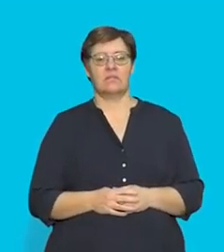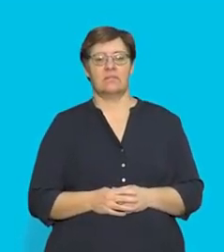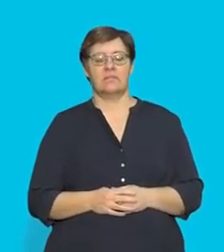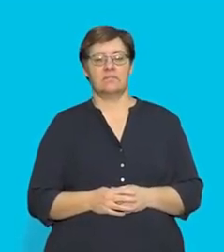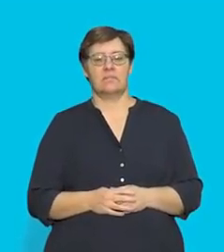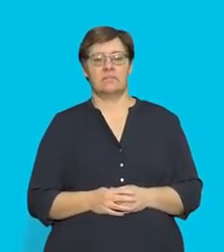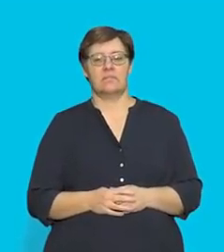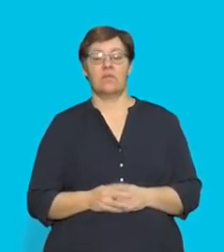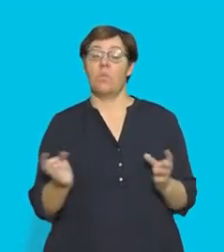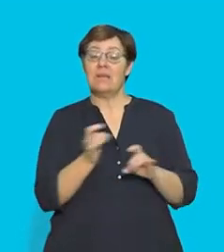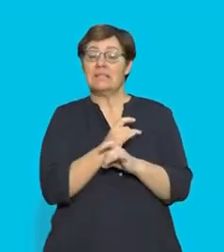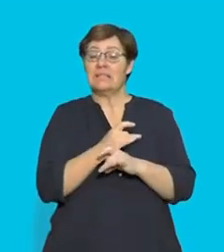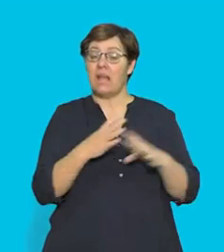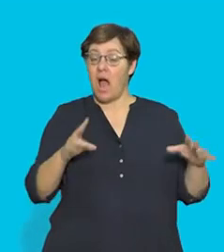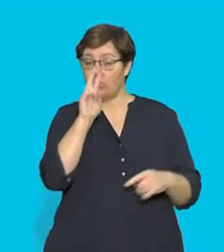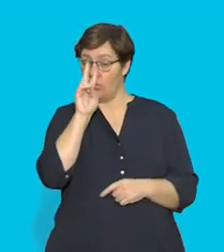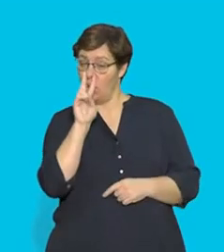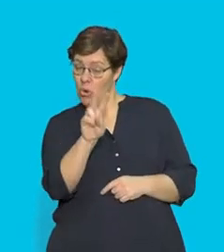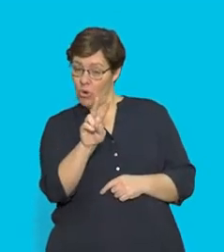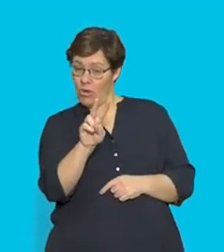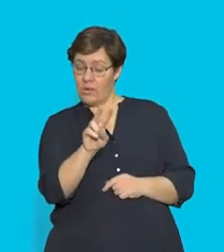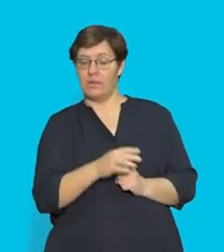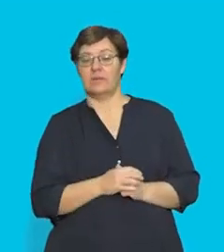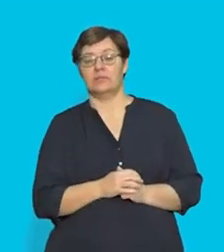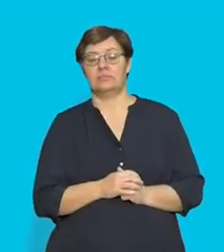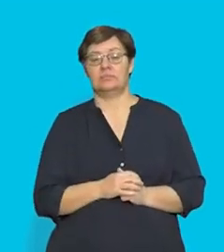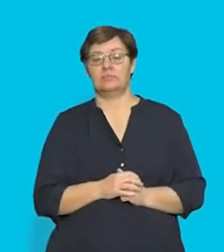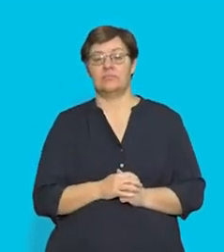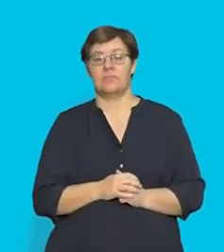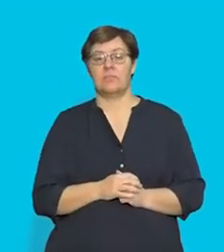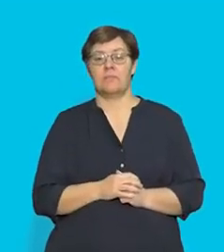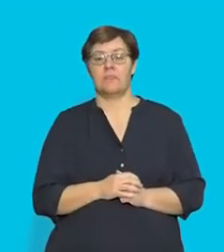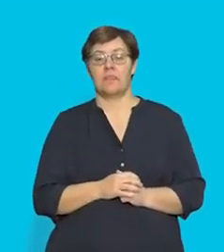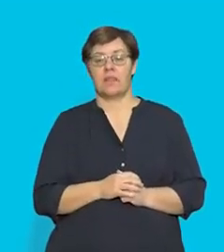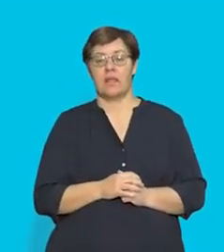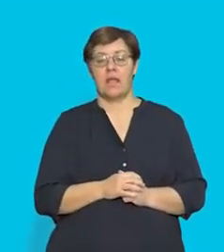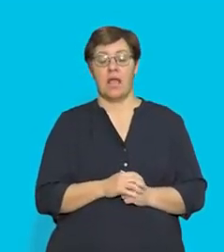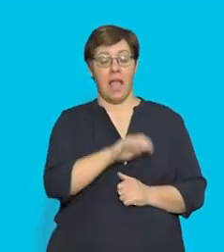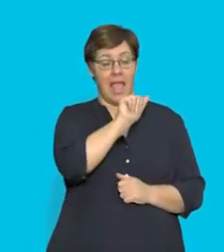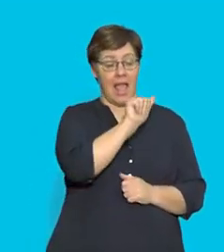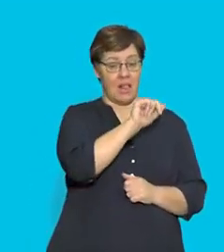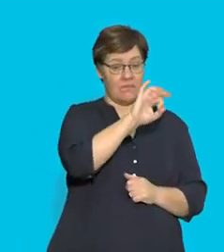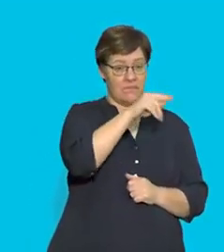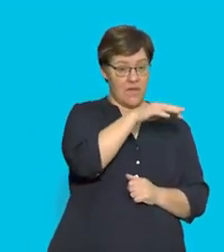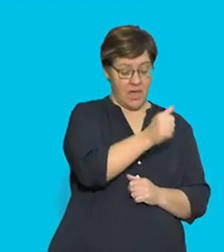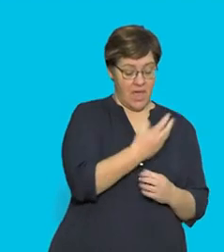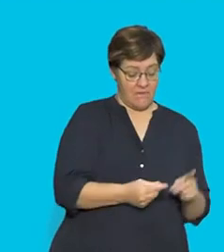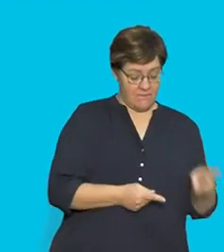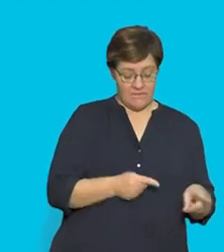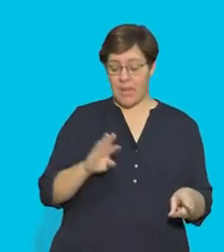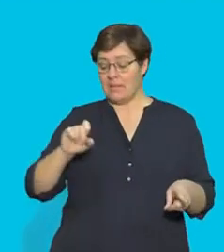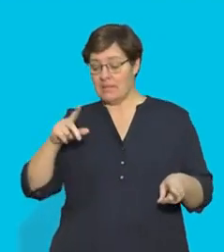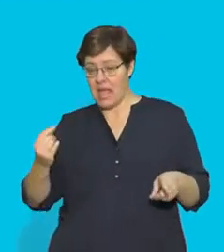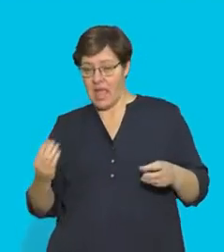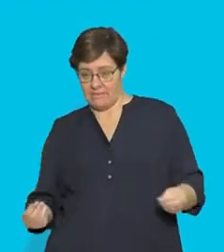okay, so we have to start off. If we look at this triangle here, we've got alpha, we've got beta, and